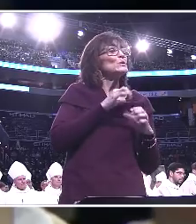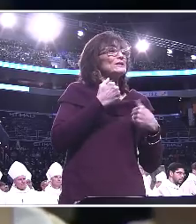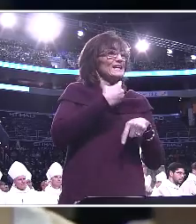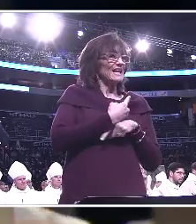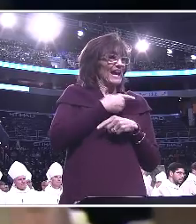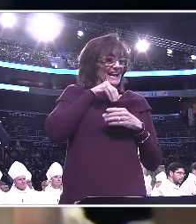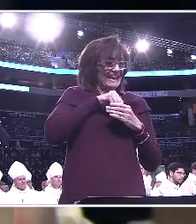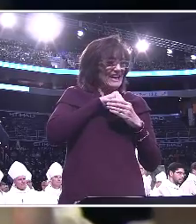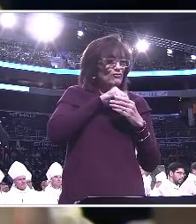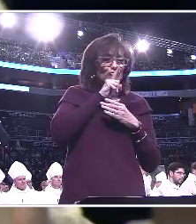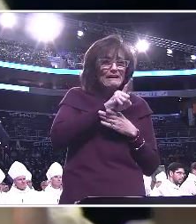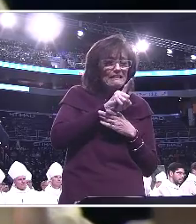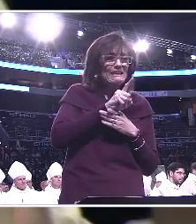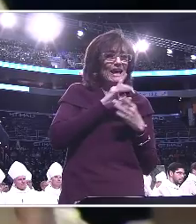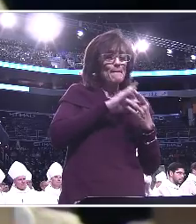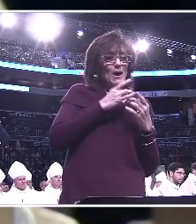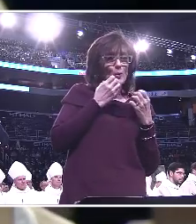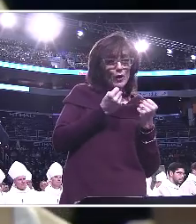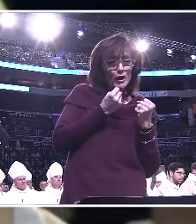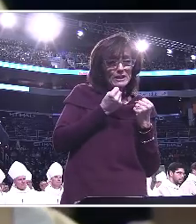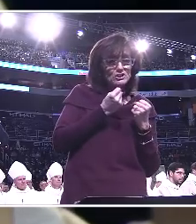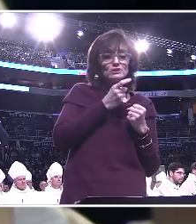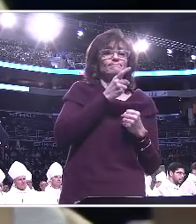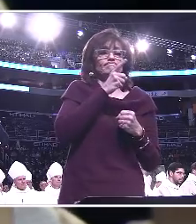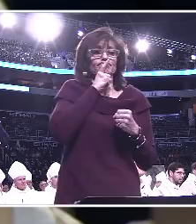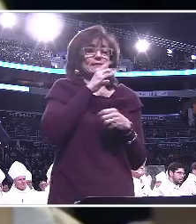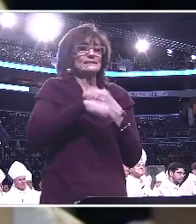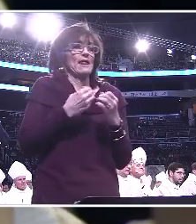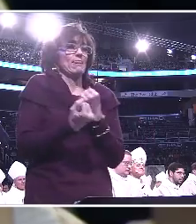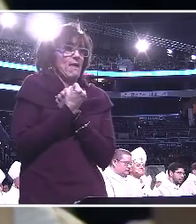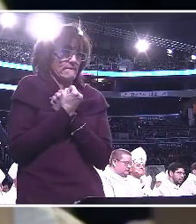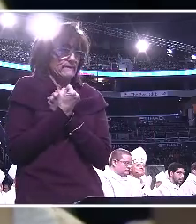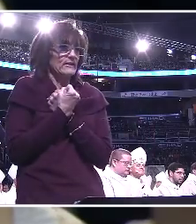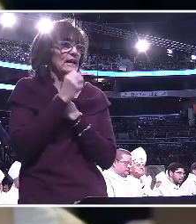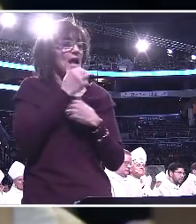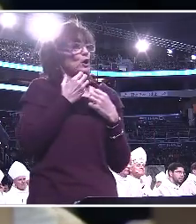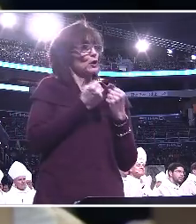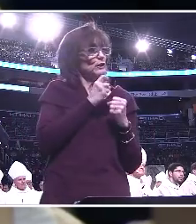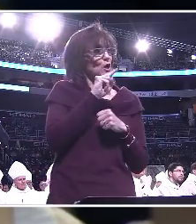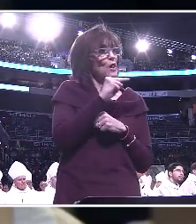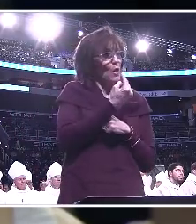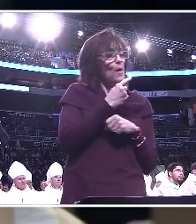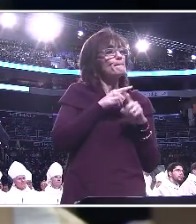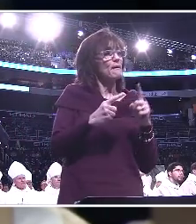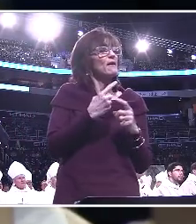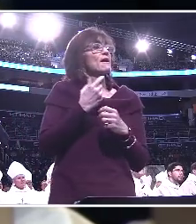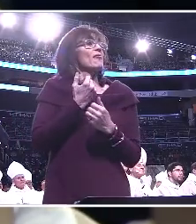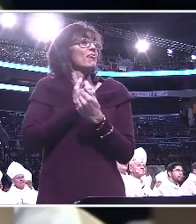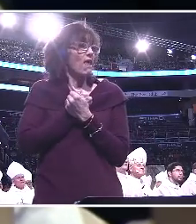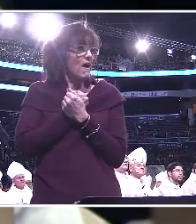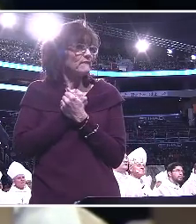not courage, but love. It is not courage alone, but love that leads